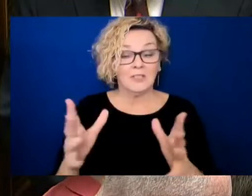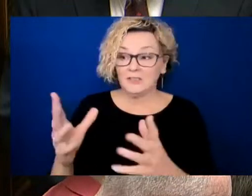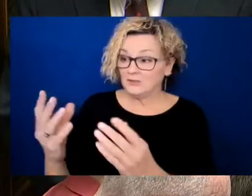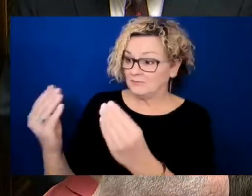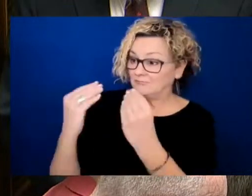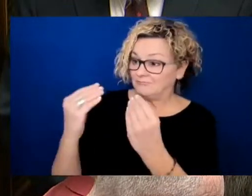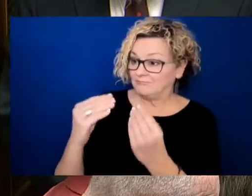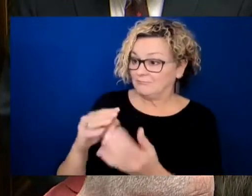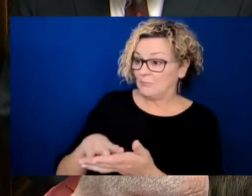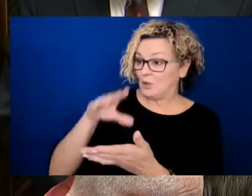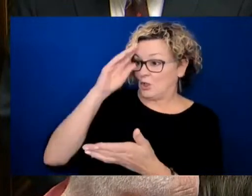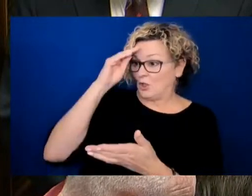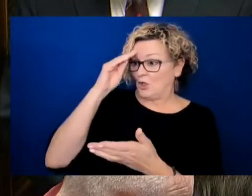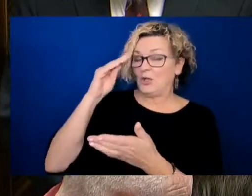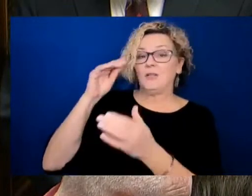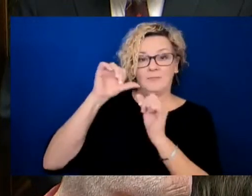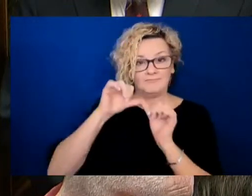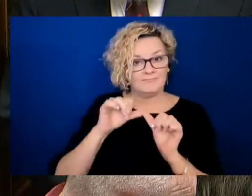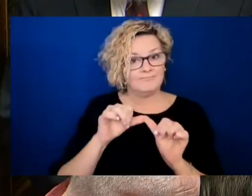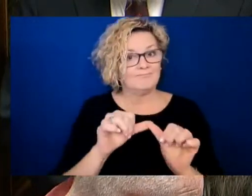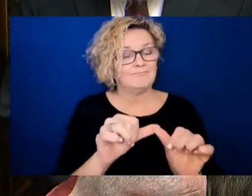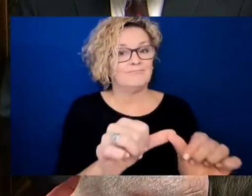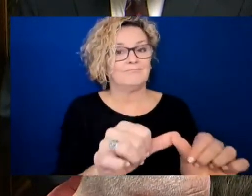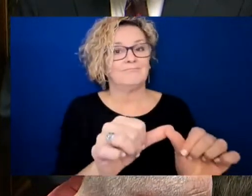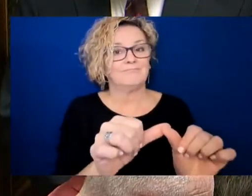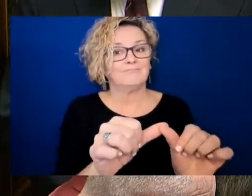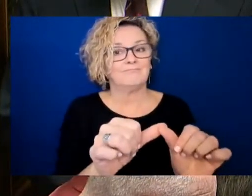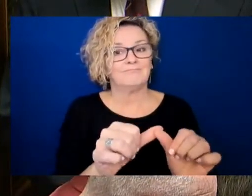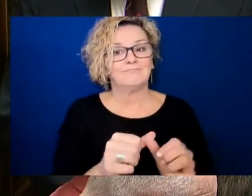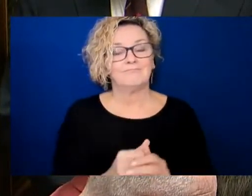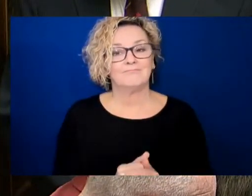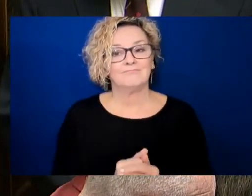in life to work with our CM.